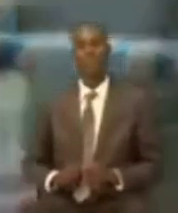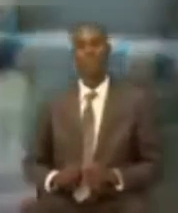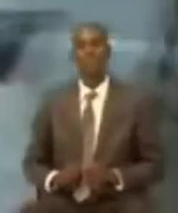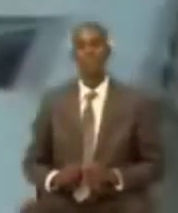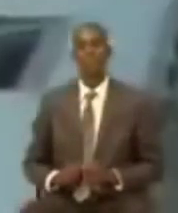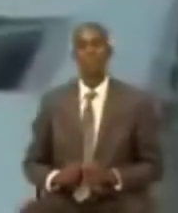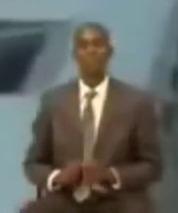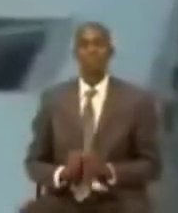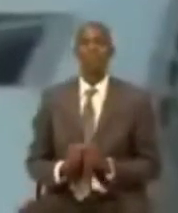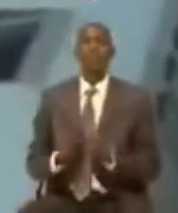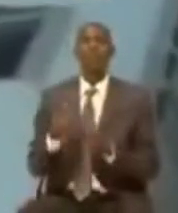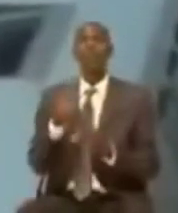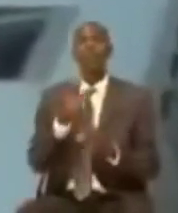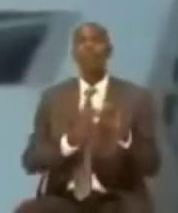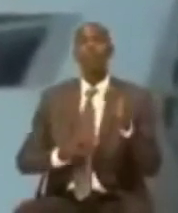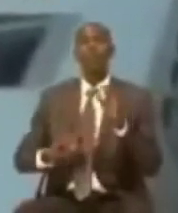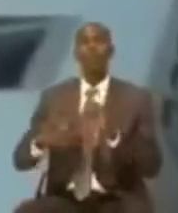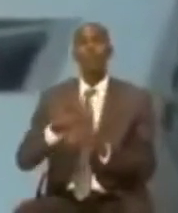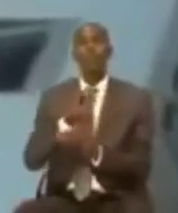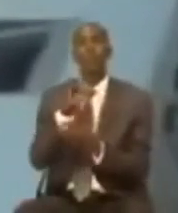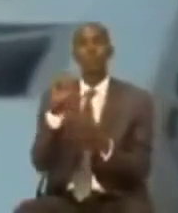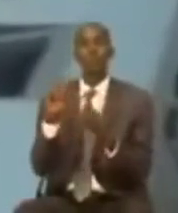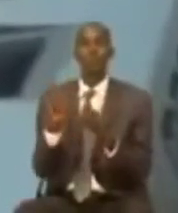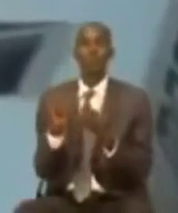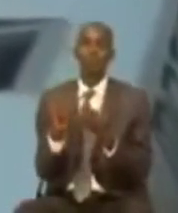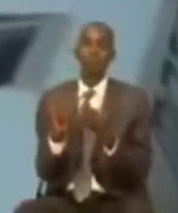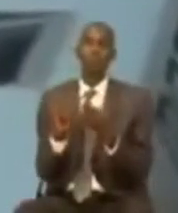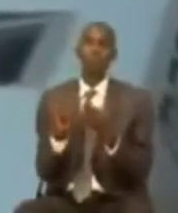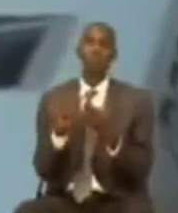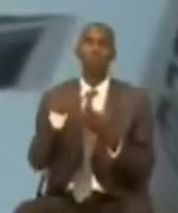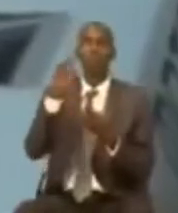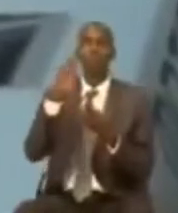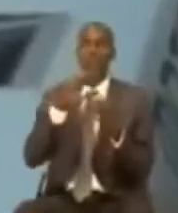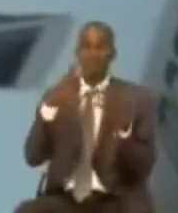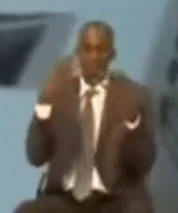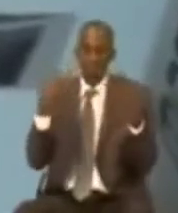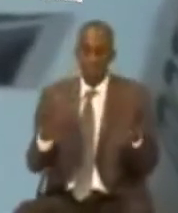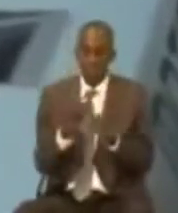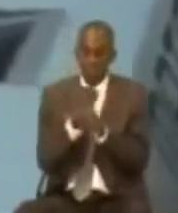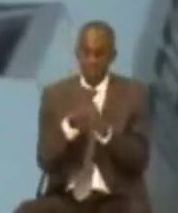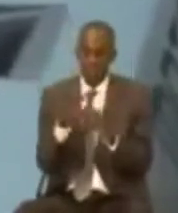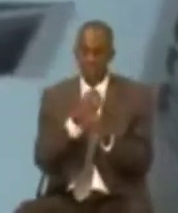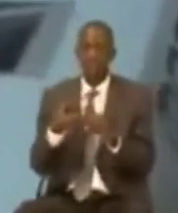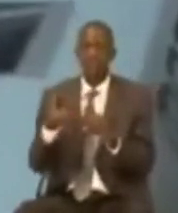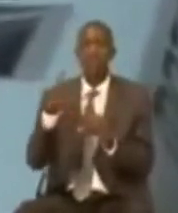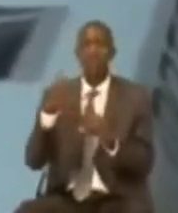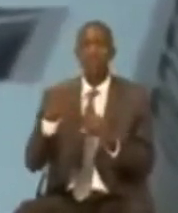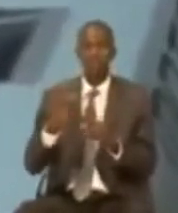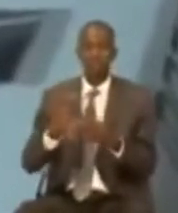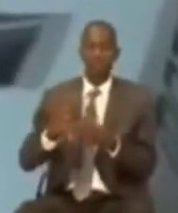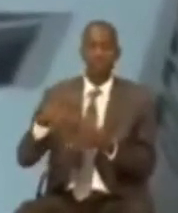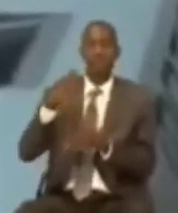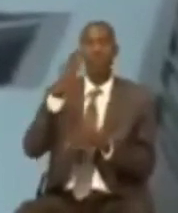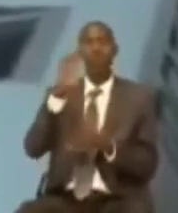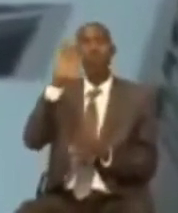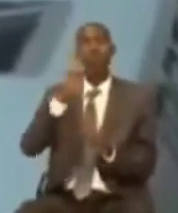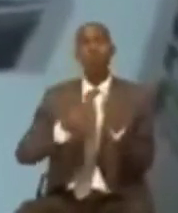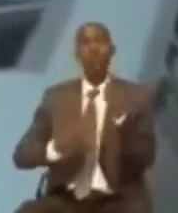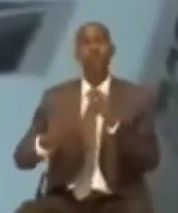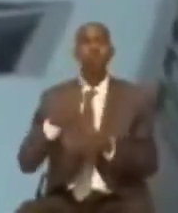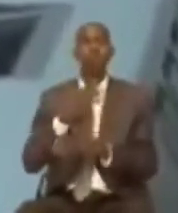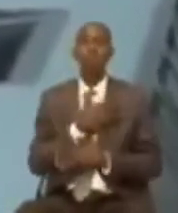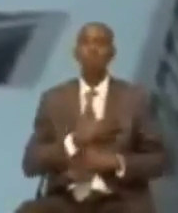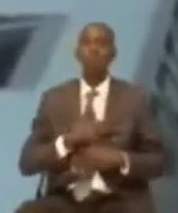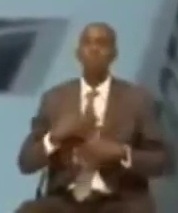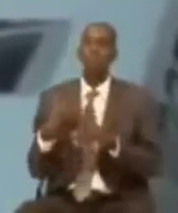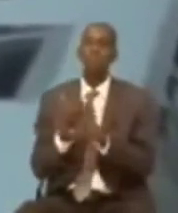Oh, when you're done saving your souls of the people, please take the glory.